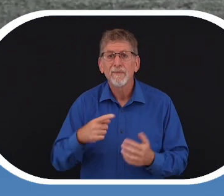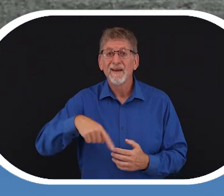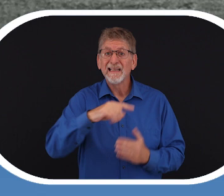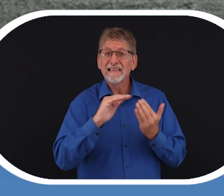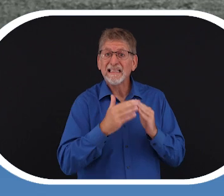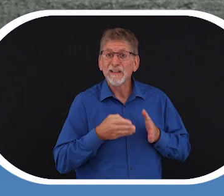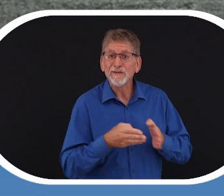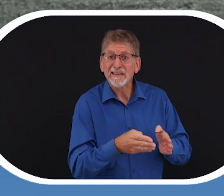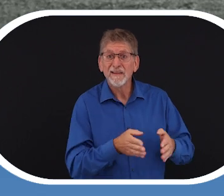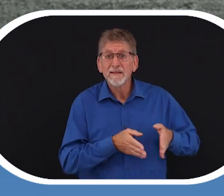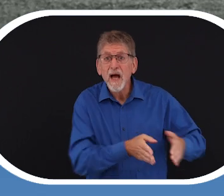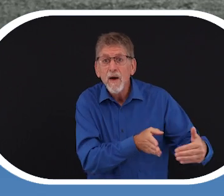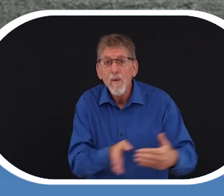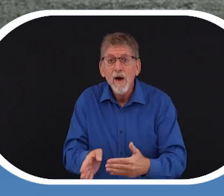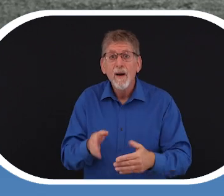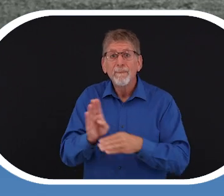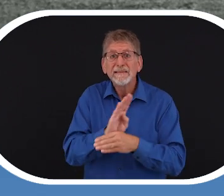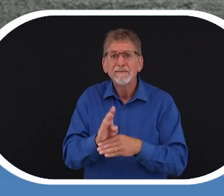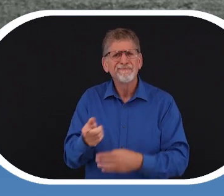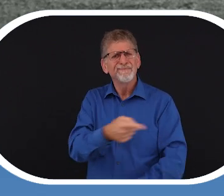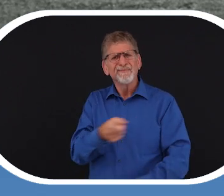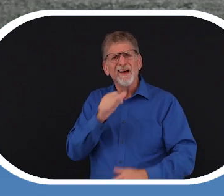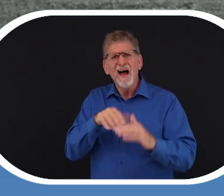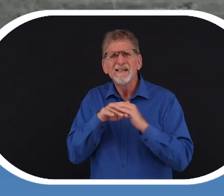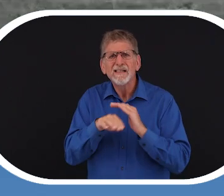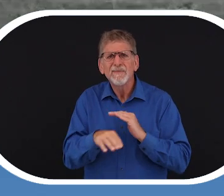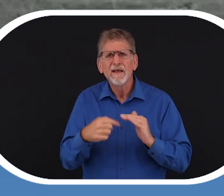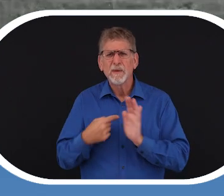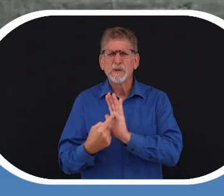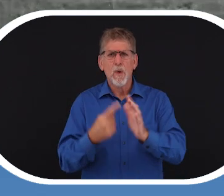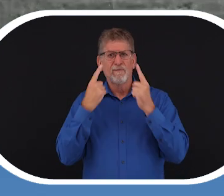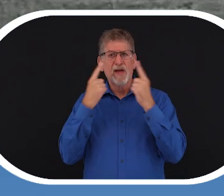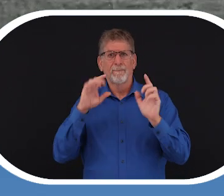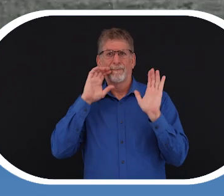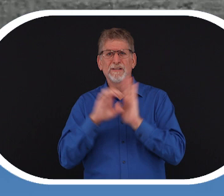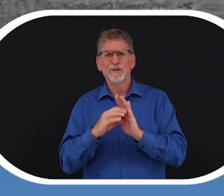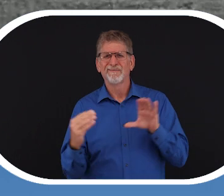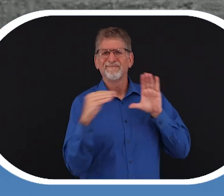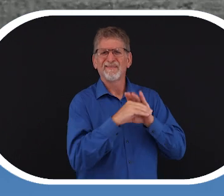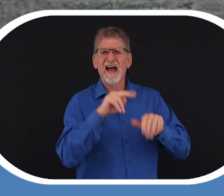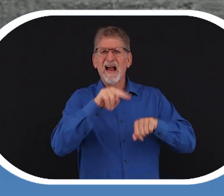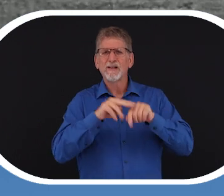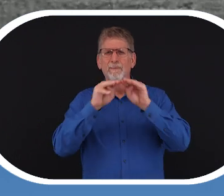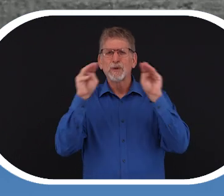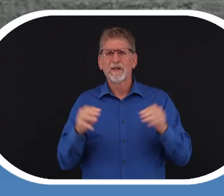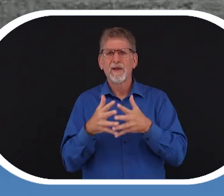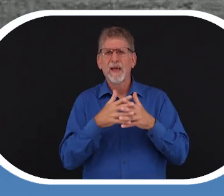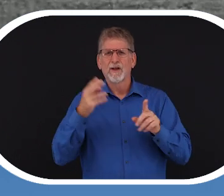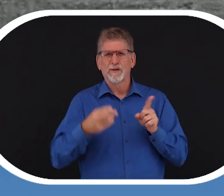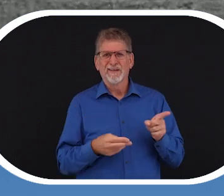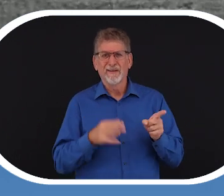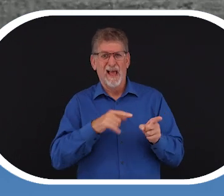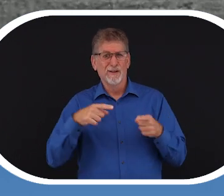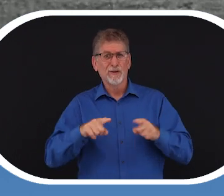and businesses are not accessible. I'm showing a famous picture archived at the National Museum of American History, taken during the rise of the